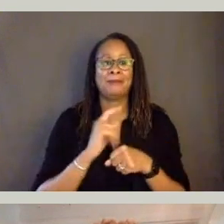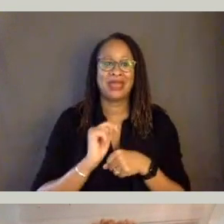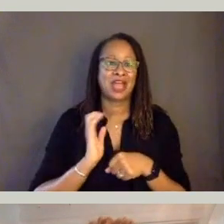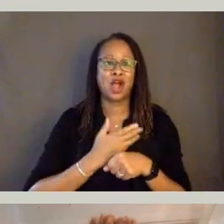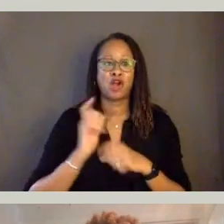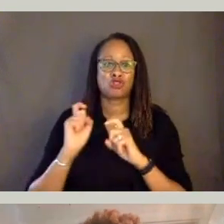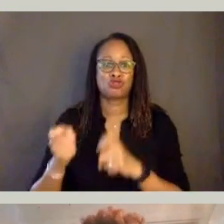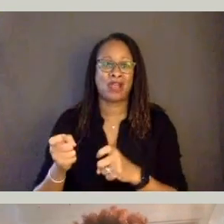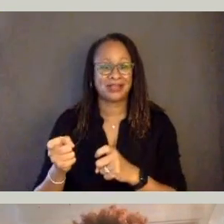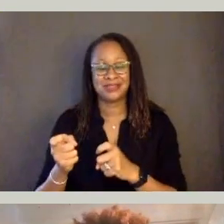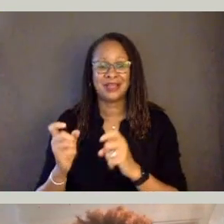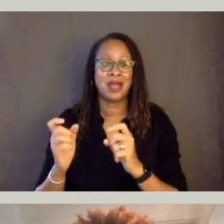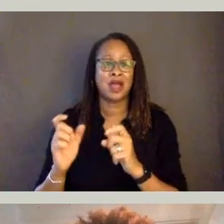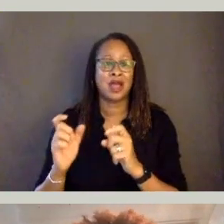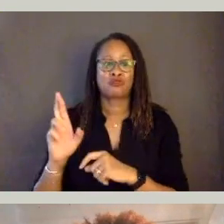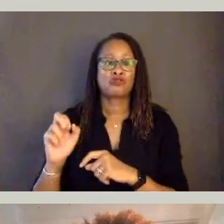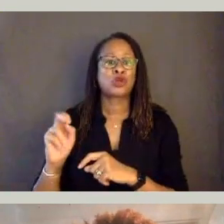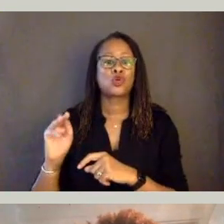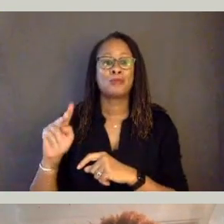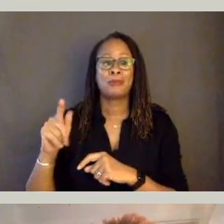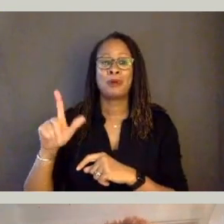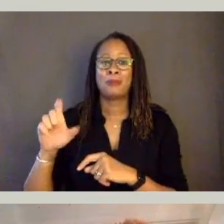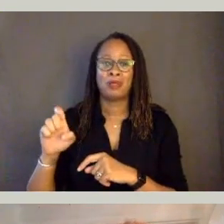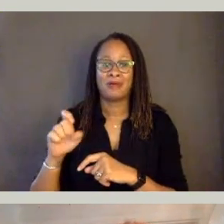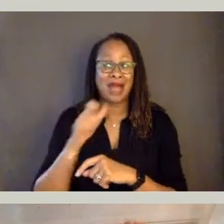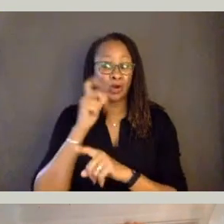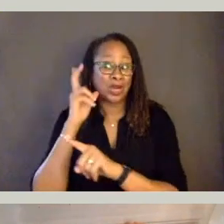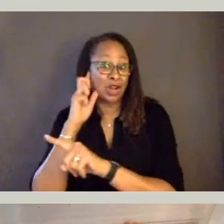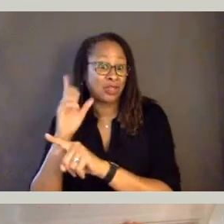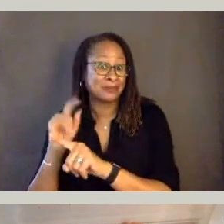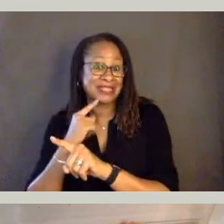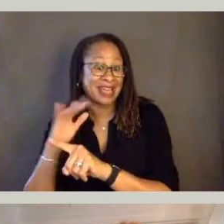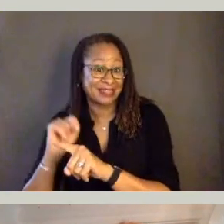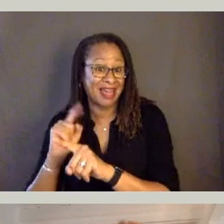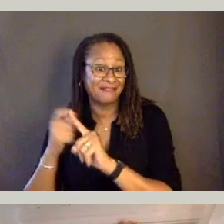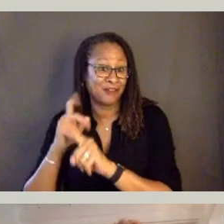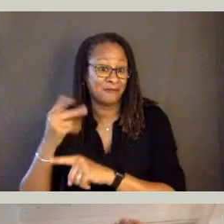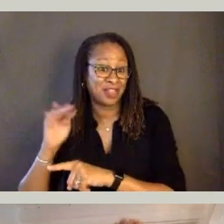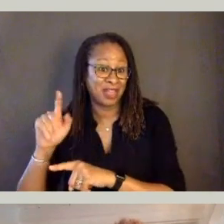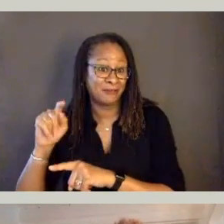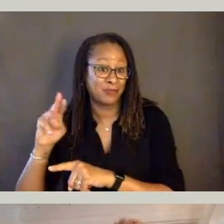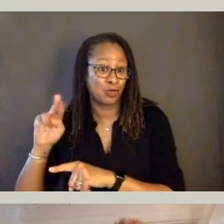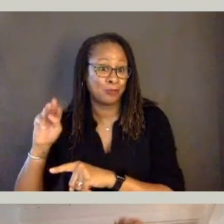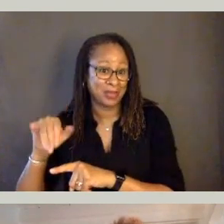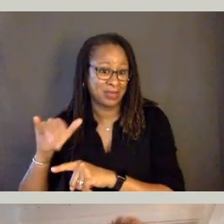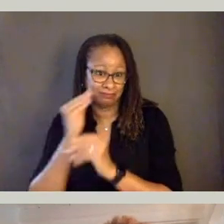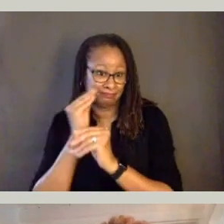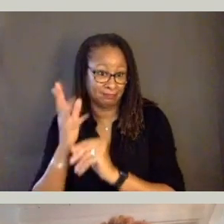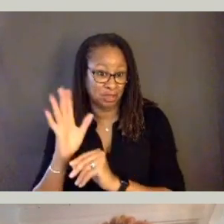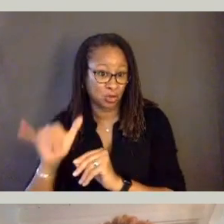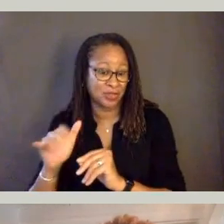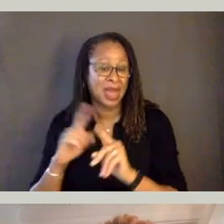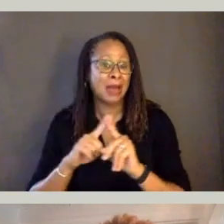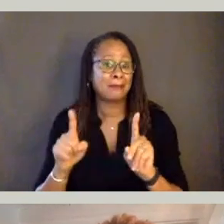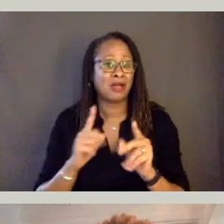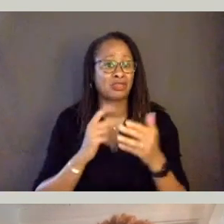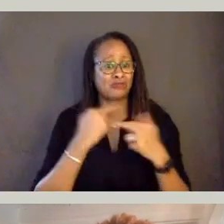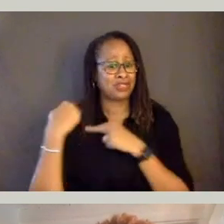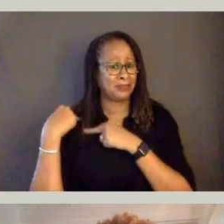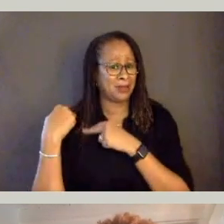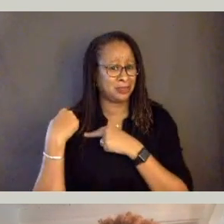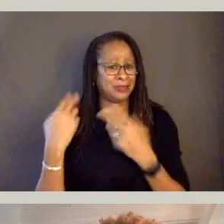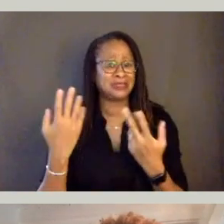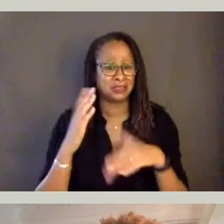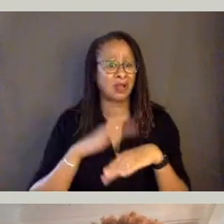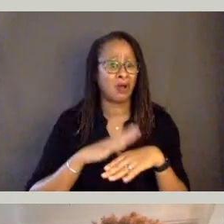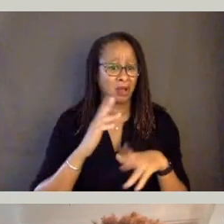is not what I hear philanthropy saying, by the way. But I think the onus is really on those